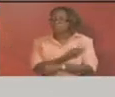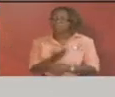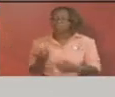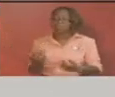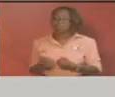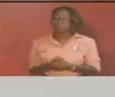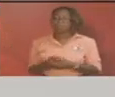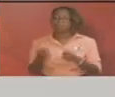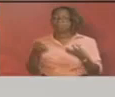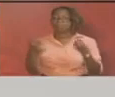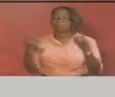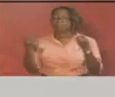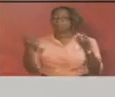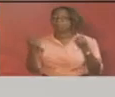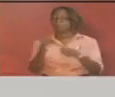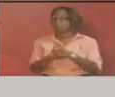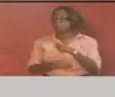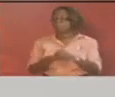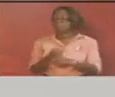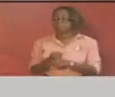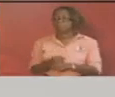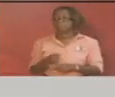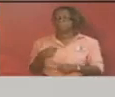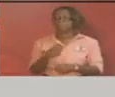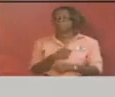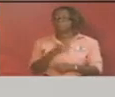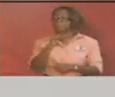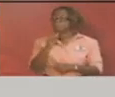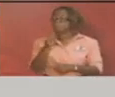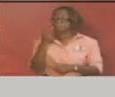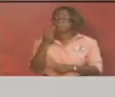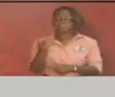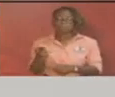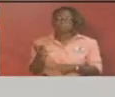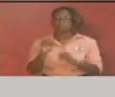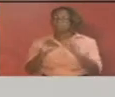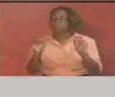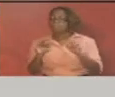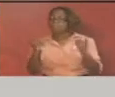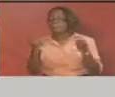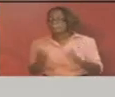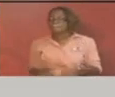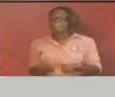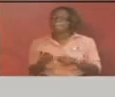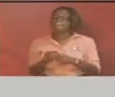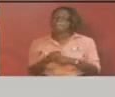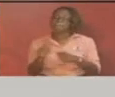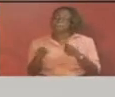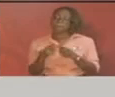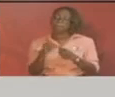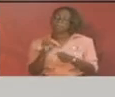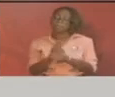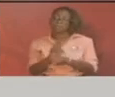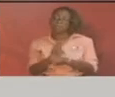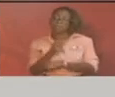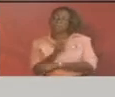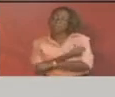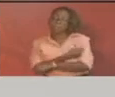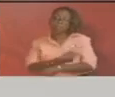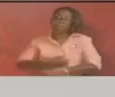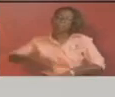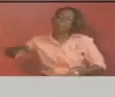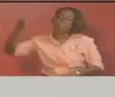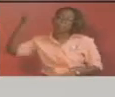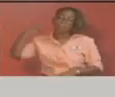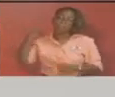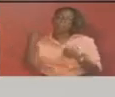we have not seen any adverse reactions, severe adverse reactions coming out of the vaccines that go through that process. So have